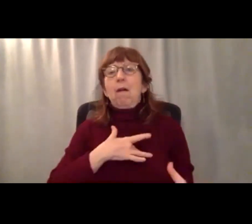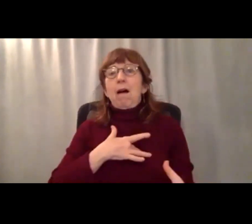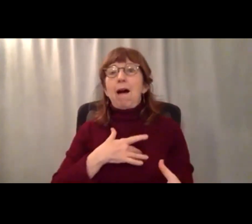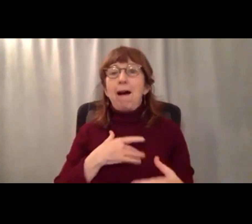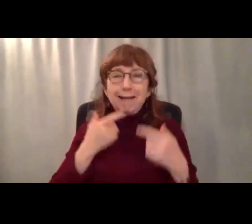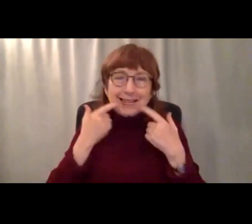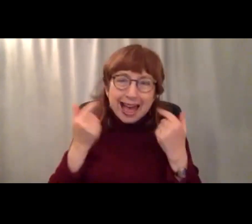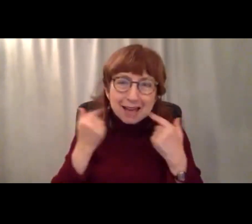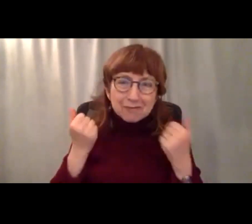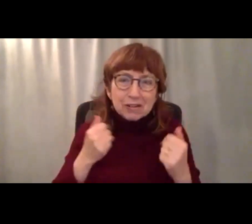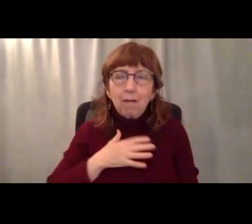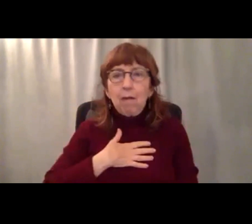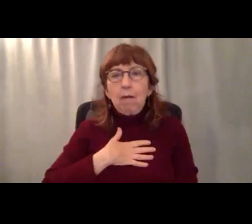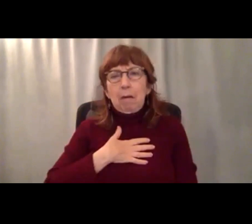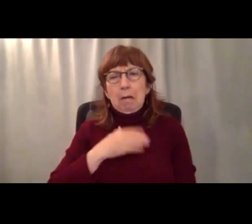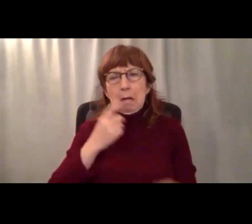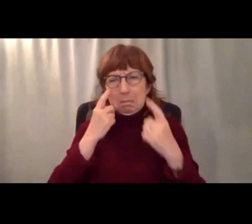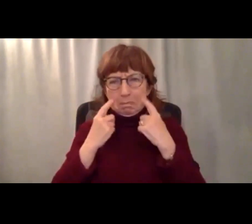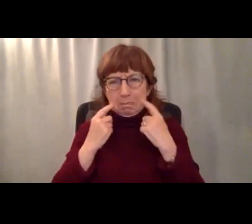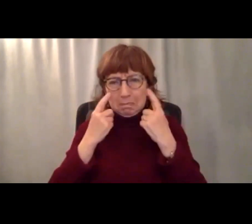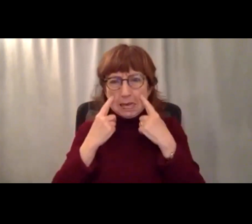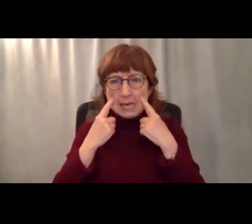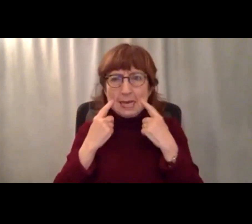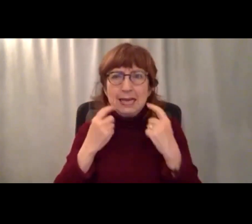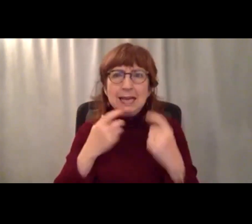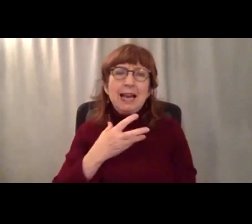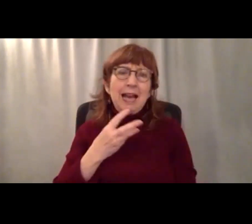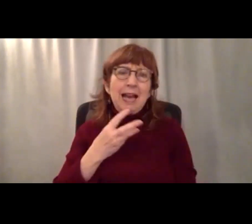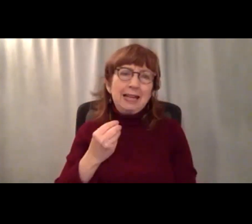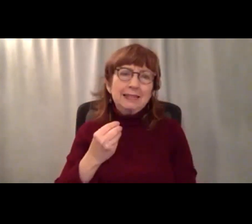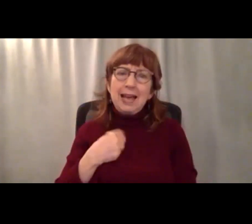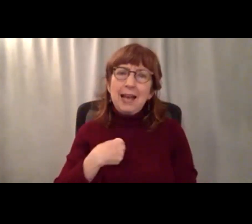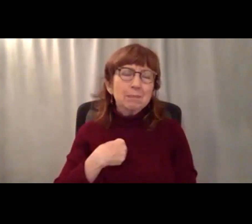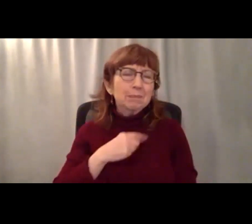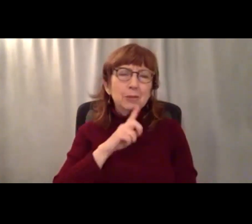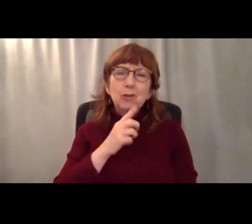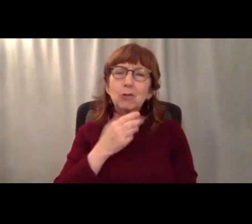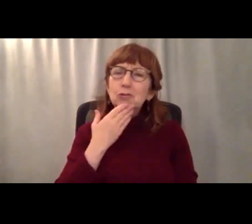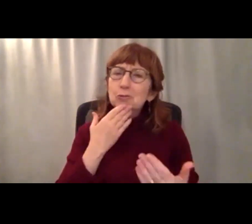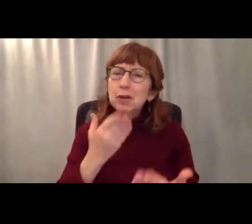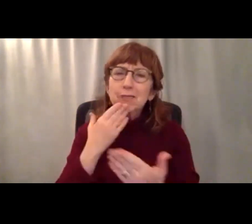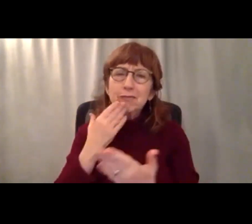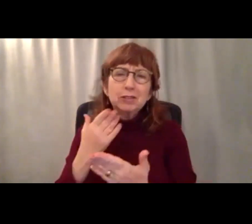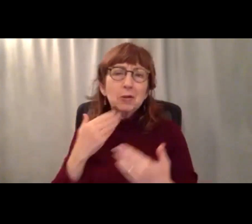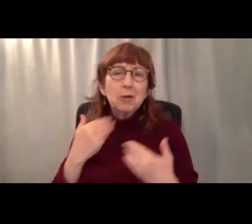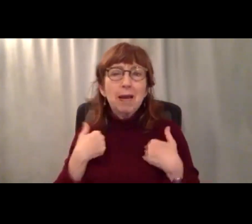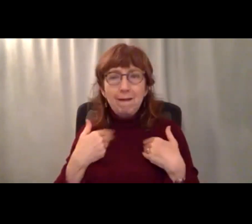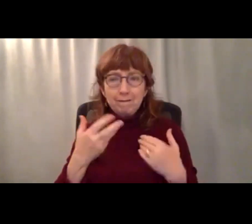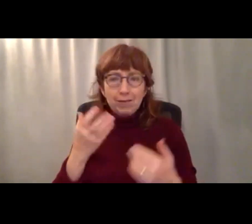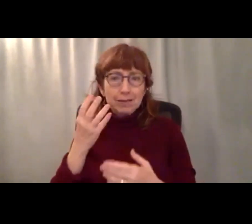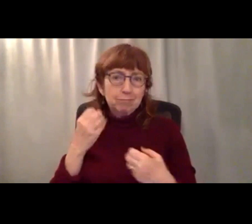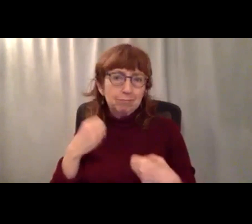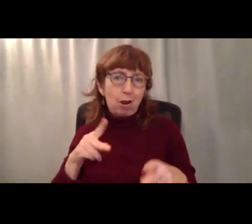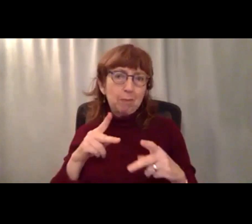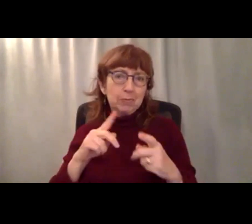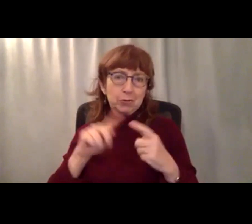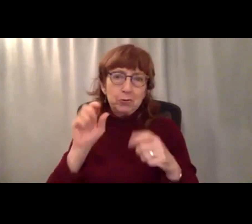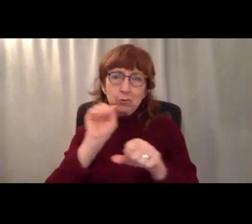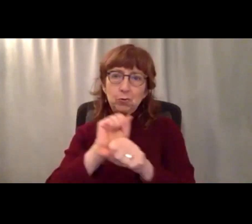laughter. You have moved me to tears. And I'm just so grateful to have had this chance to work with